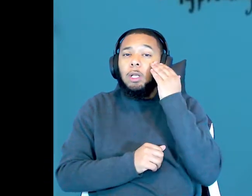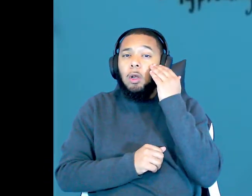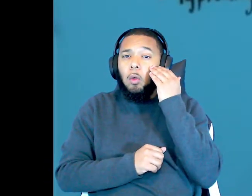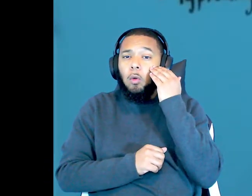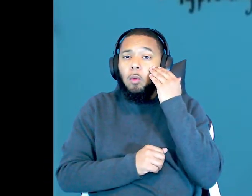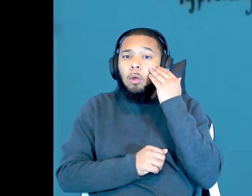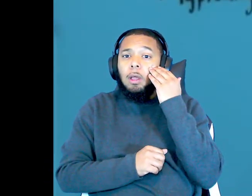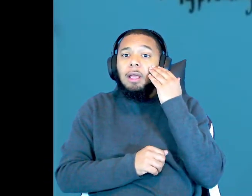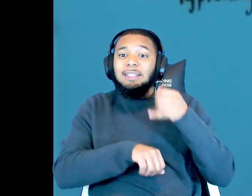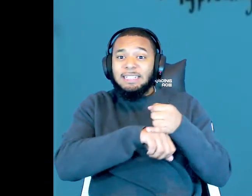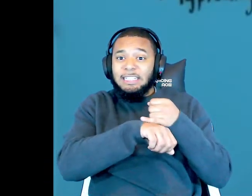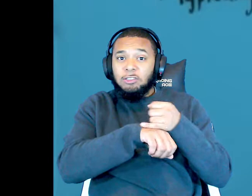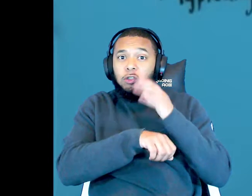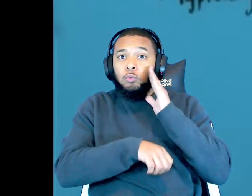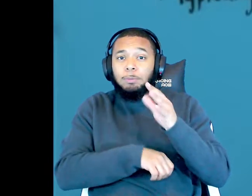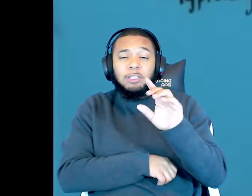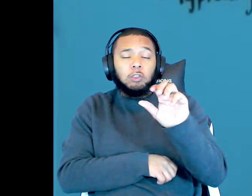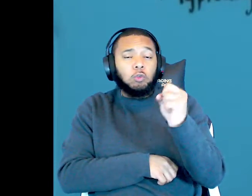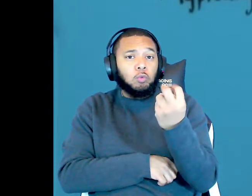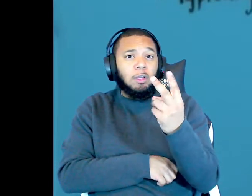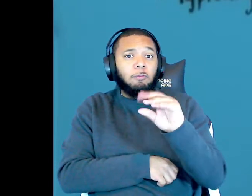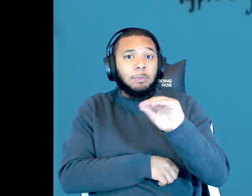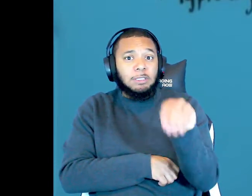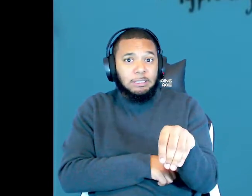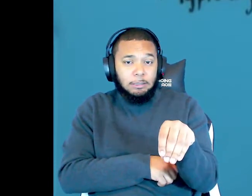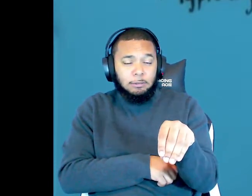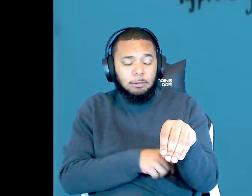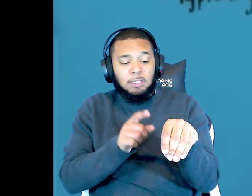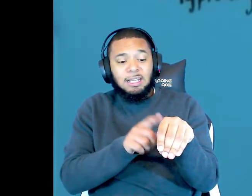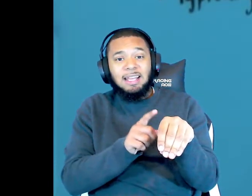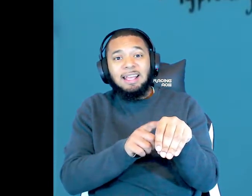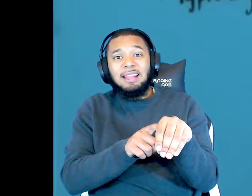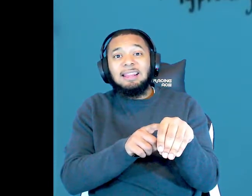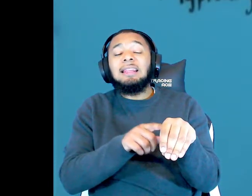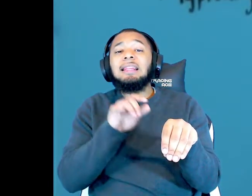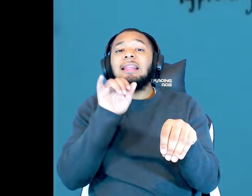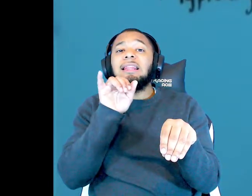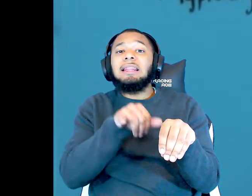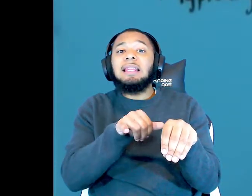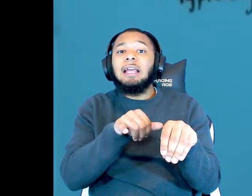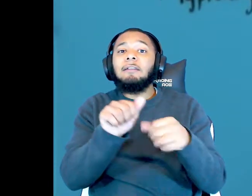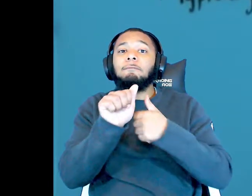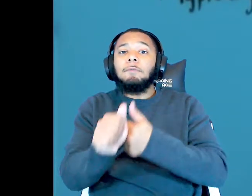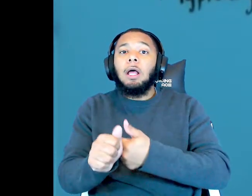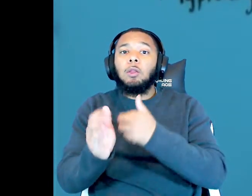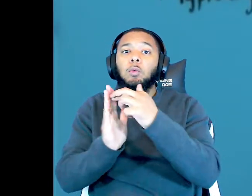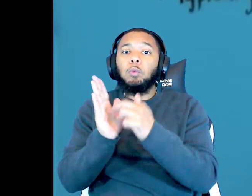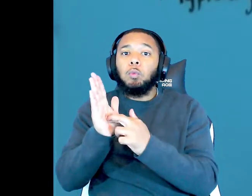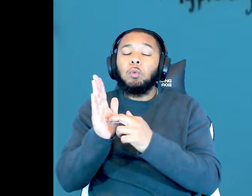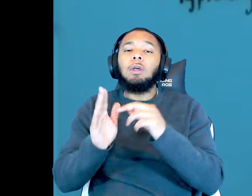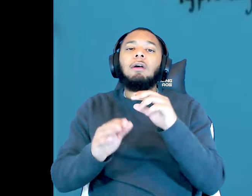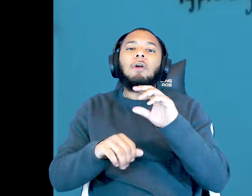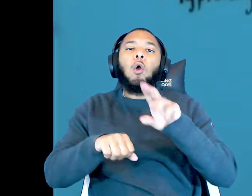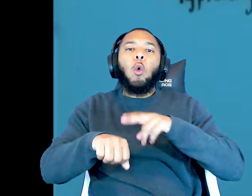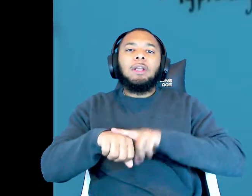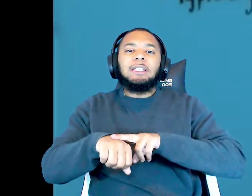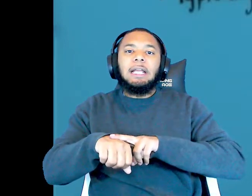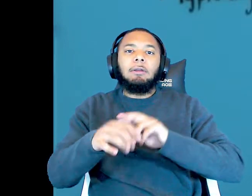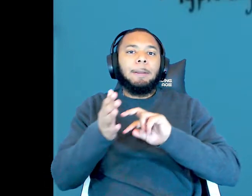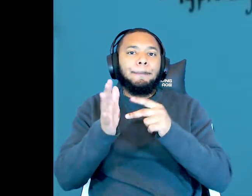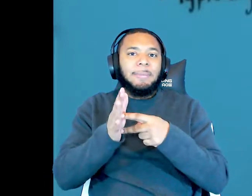12%, but this 12% is ordinary, which means it's out of